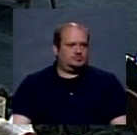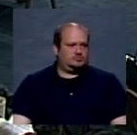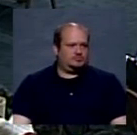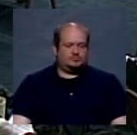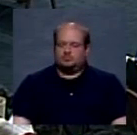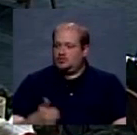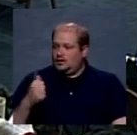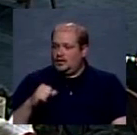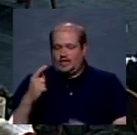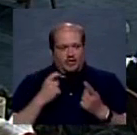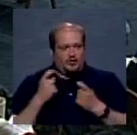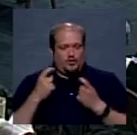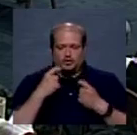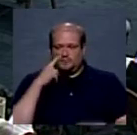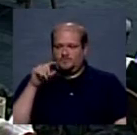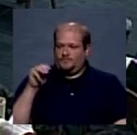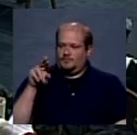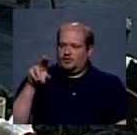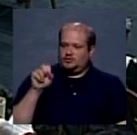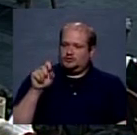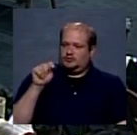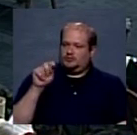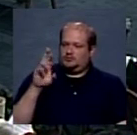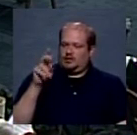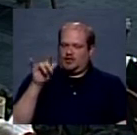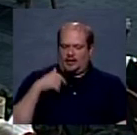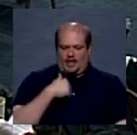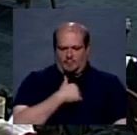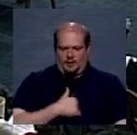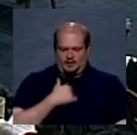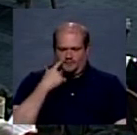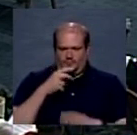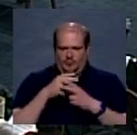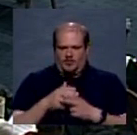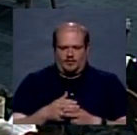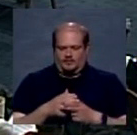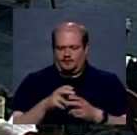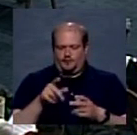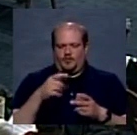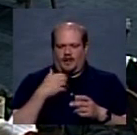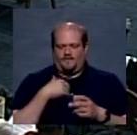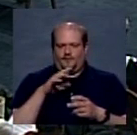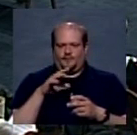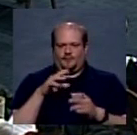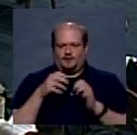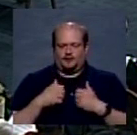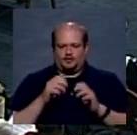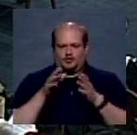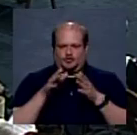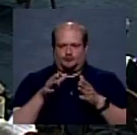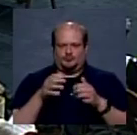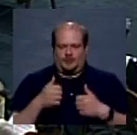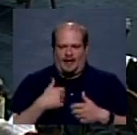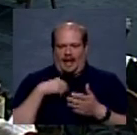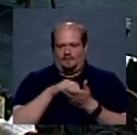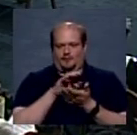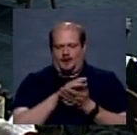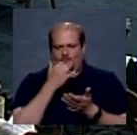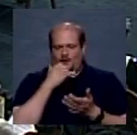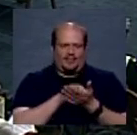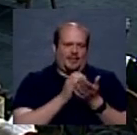Is there any questions for Mr. Stuckey? Mr. Stuckey, I apologize for calling you Southmont, but that you put your street address. Did I do that wrong? I'm sorry.